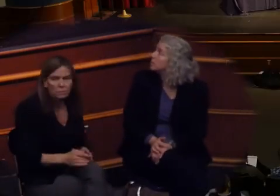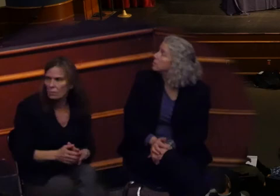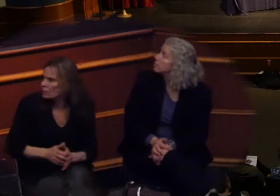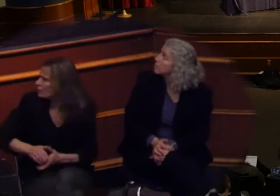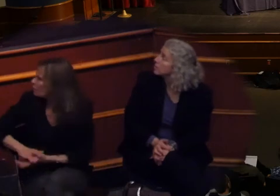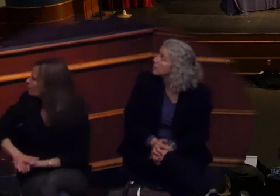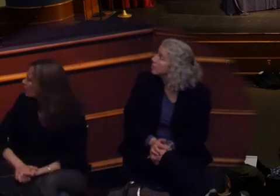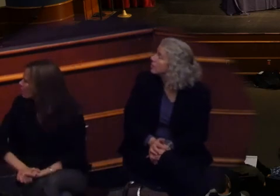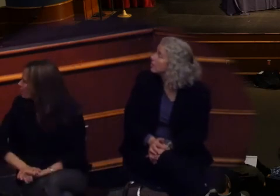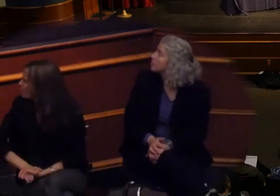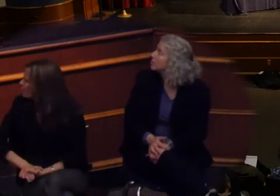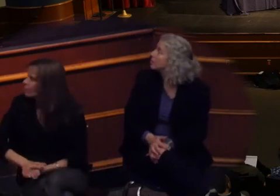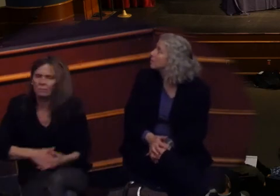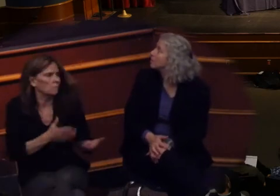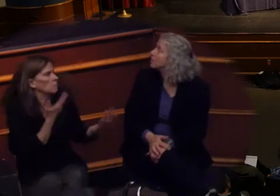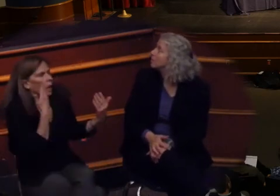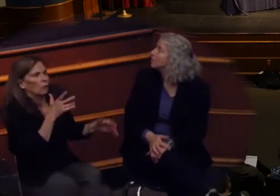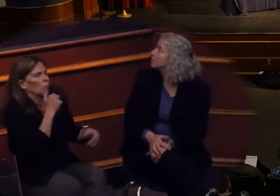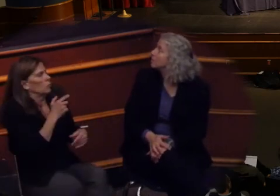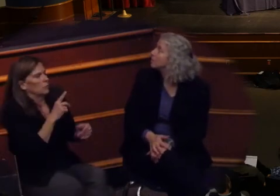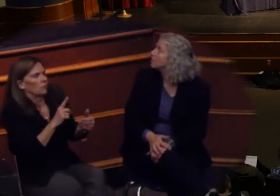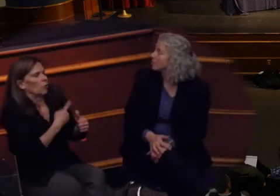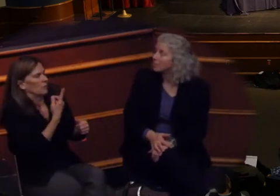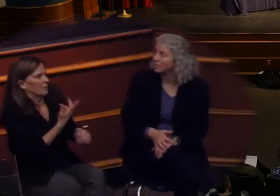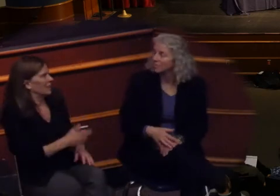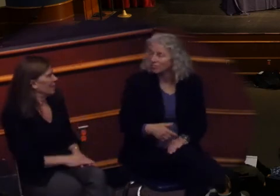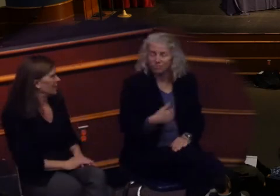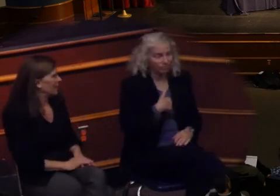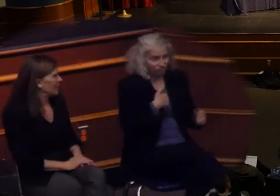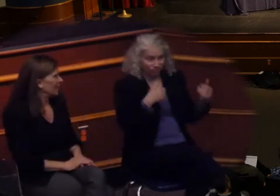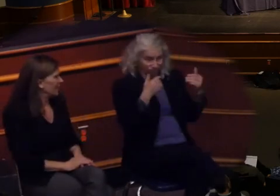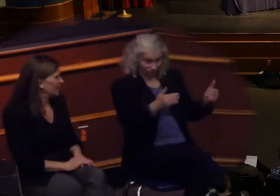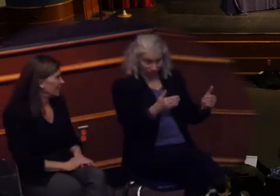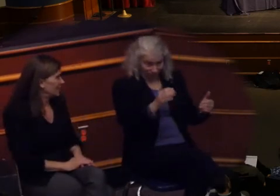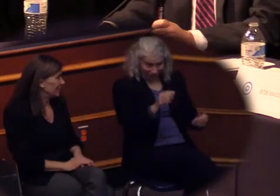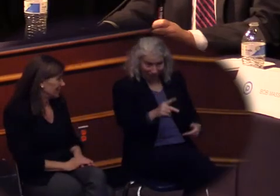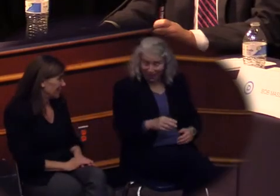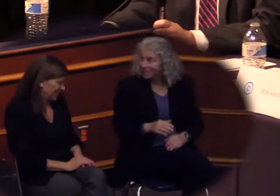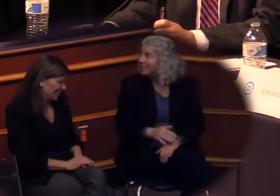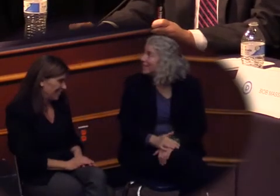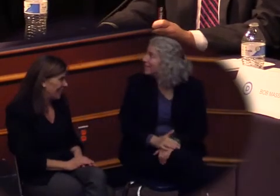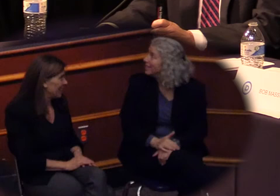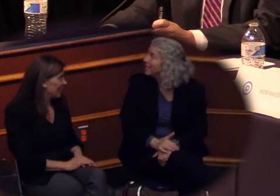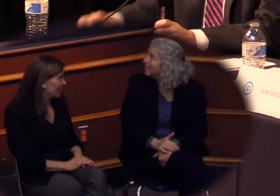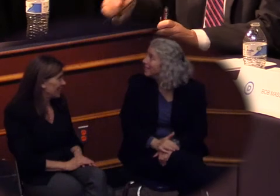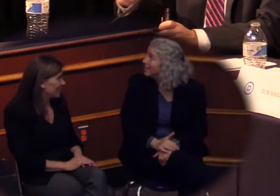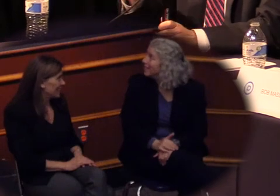I don't know. Who's first? Can I go first? You say yes.